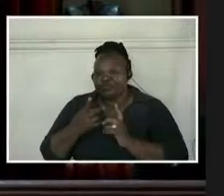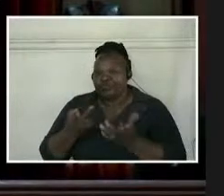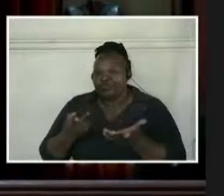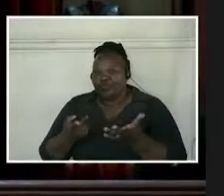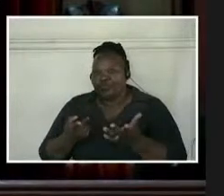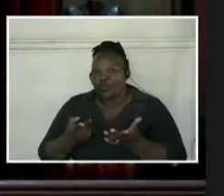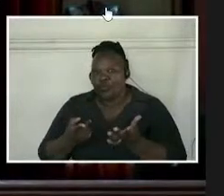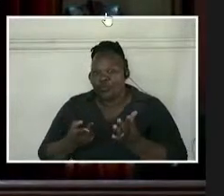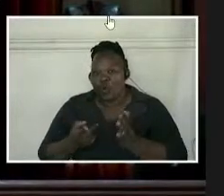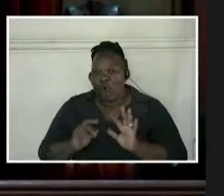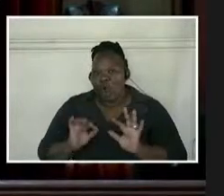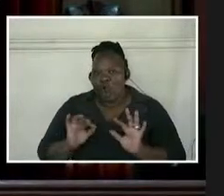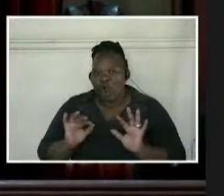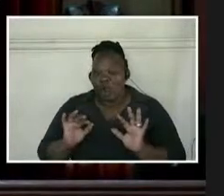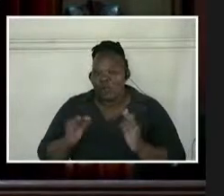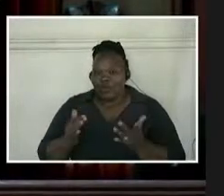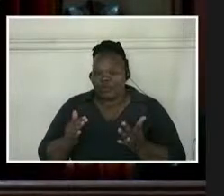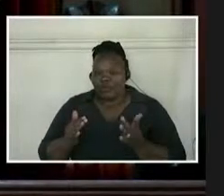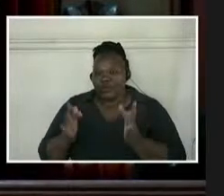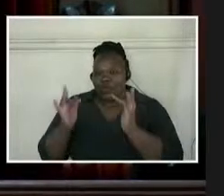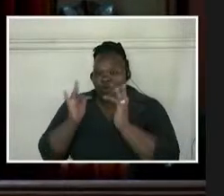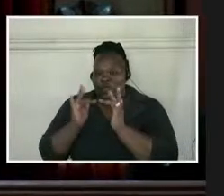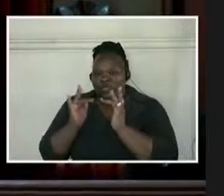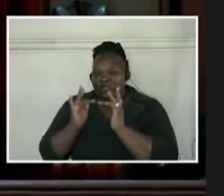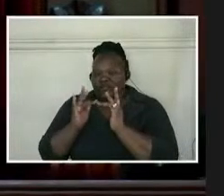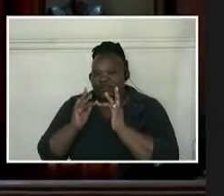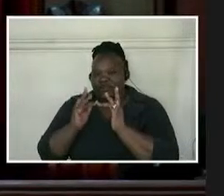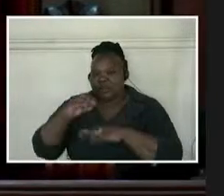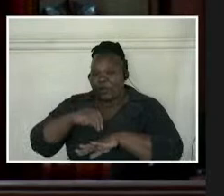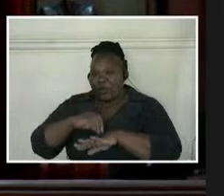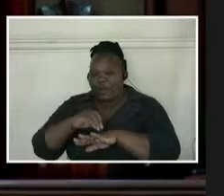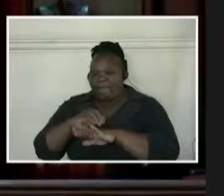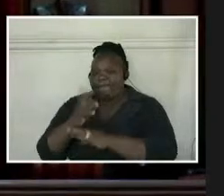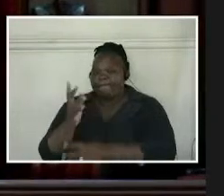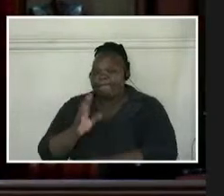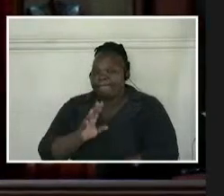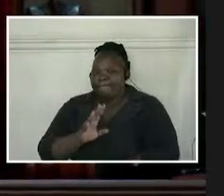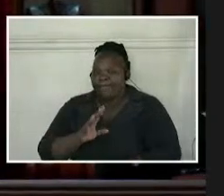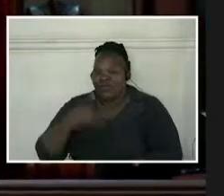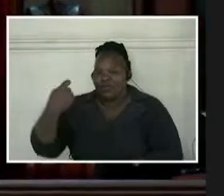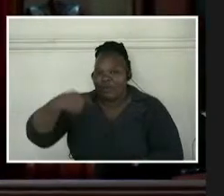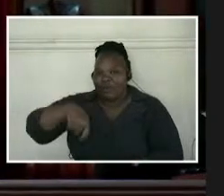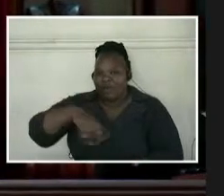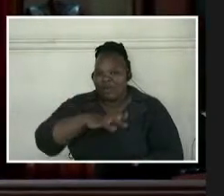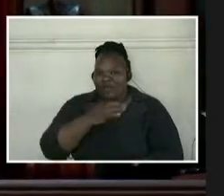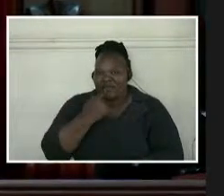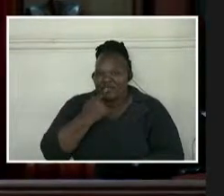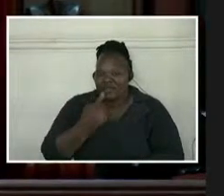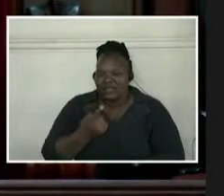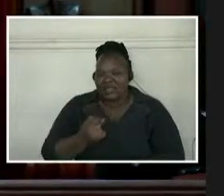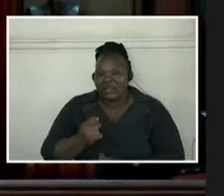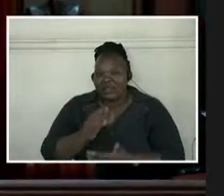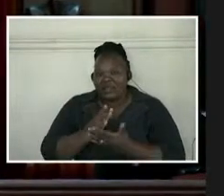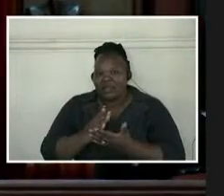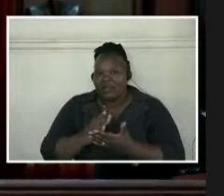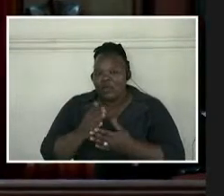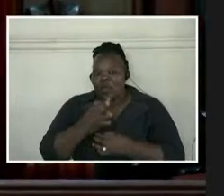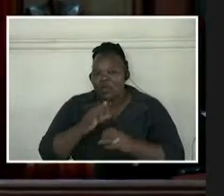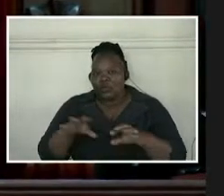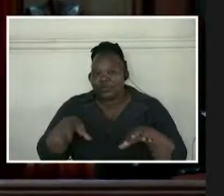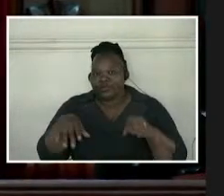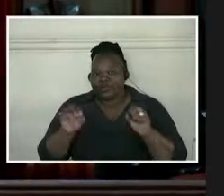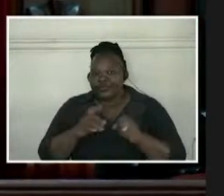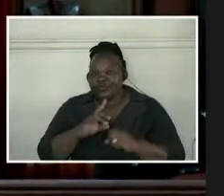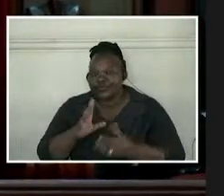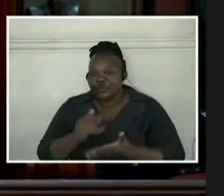which relates through connectivity problems the speaker has ruled that the following measures will be adopted to